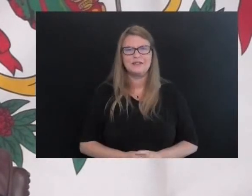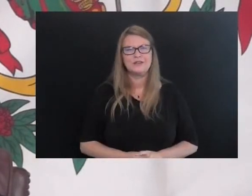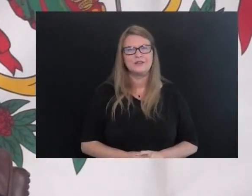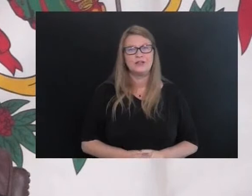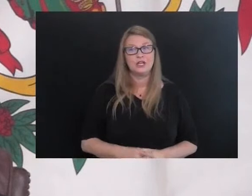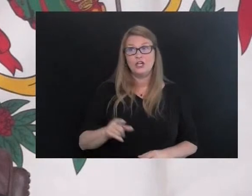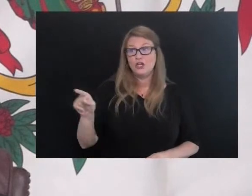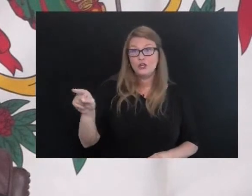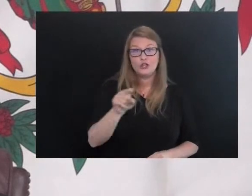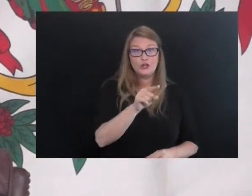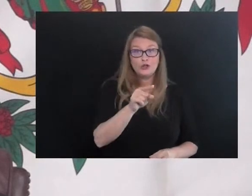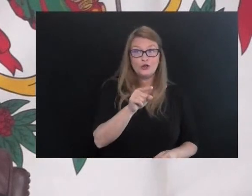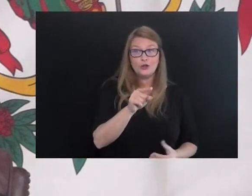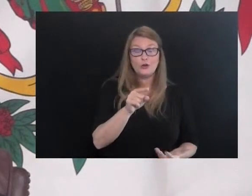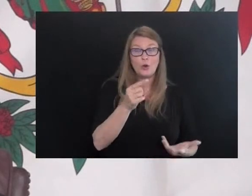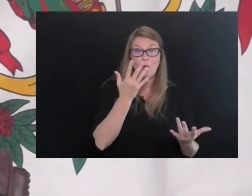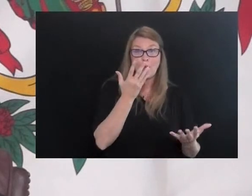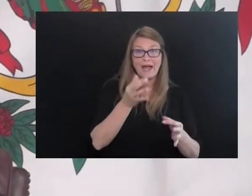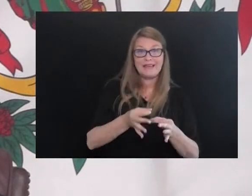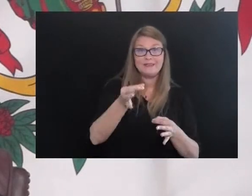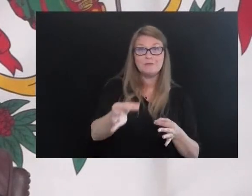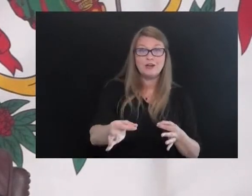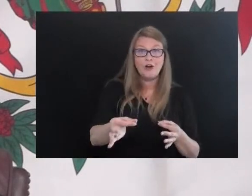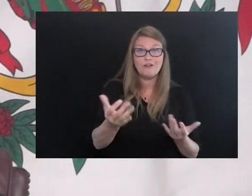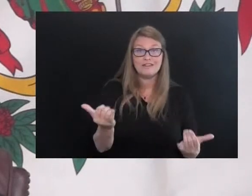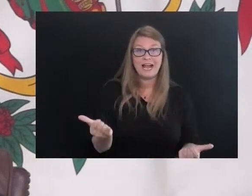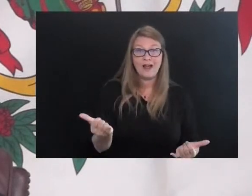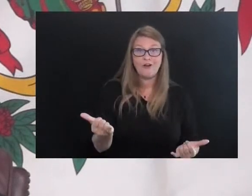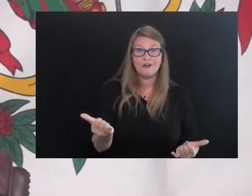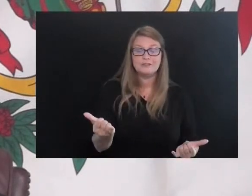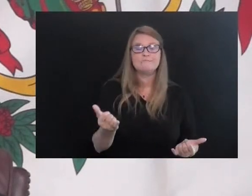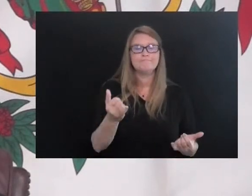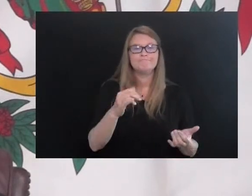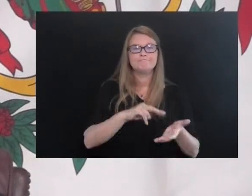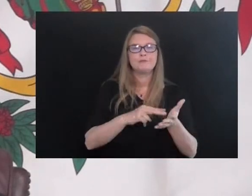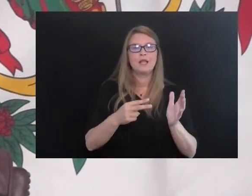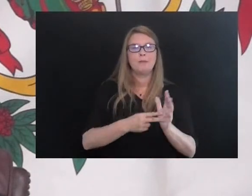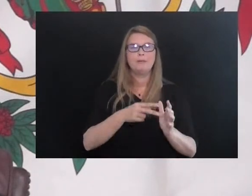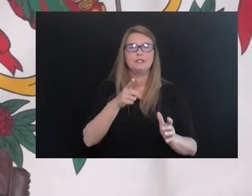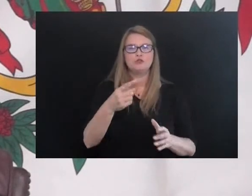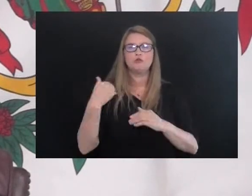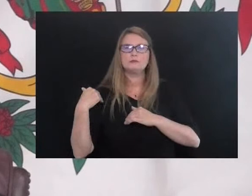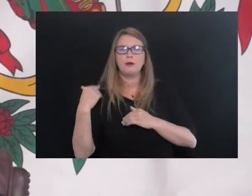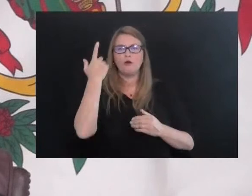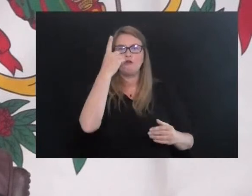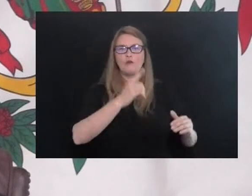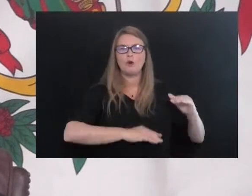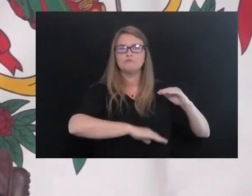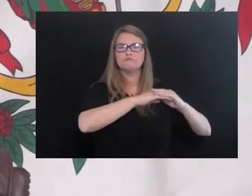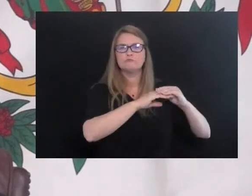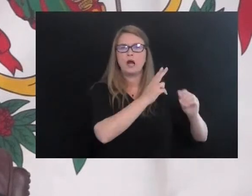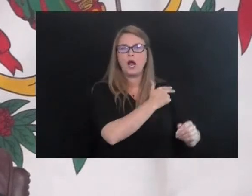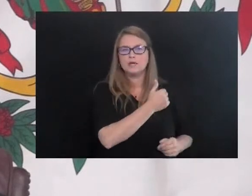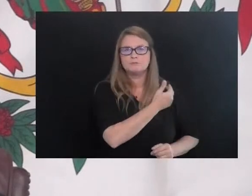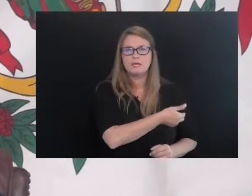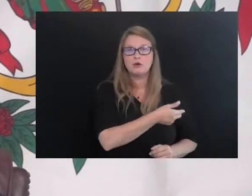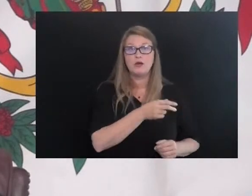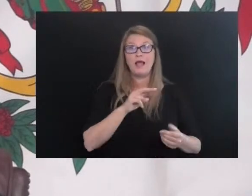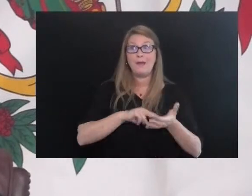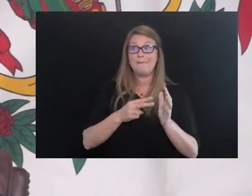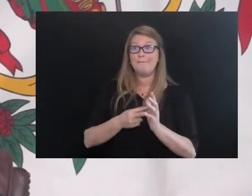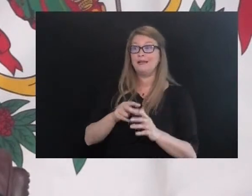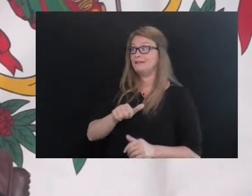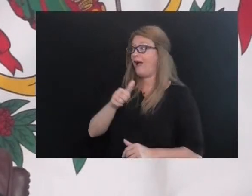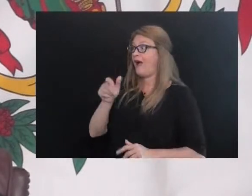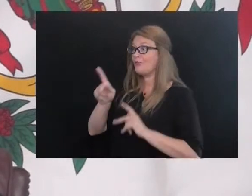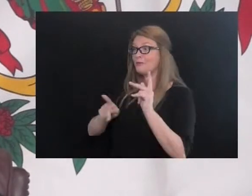doubt, if you don't get that booster shot right now, you're going to overload our hospitals, and that's going to cause more people to